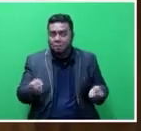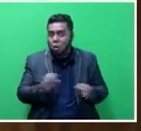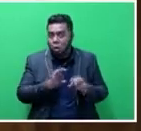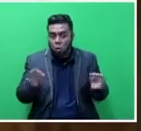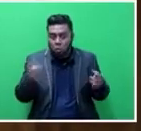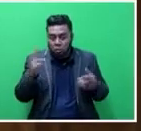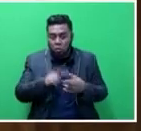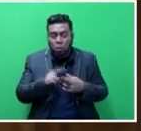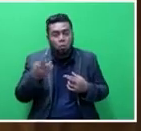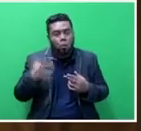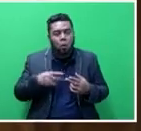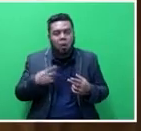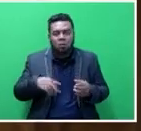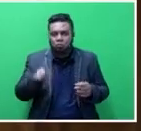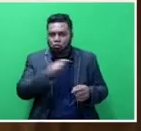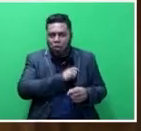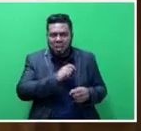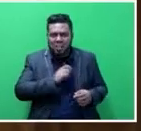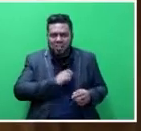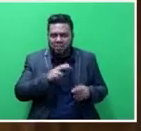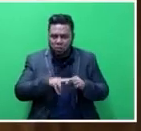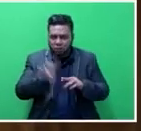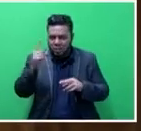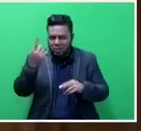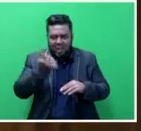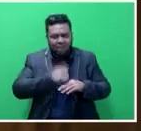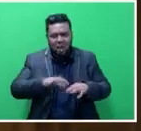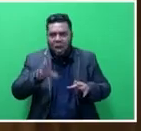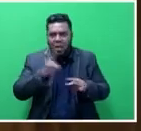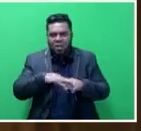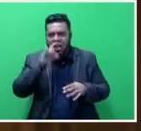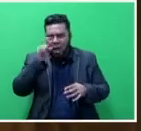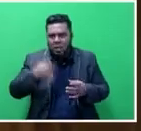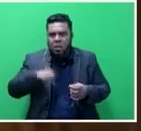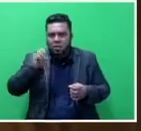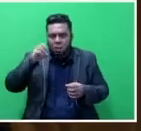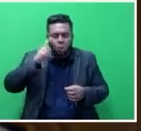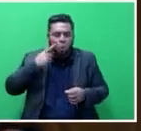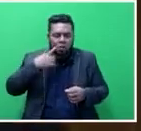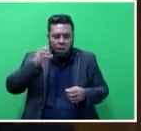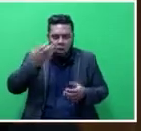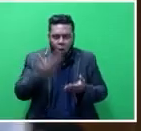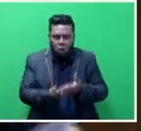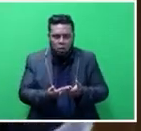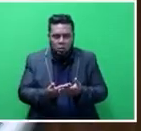reason to trust Fiji First ever again. They can't even keep the water on.